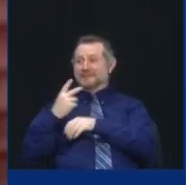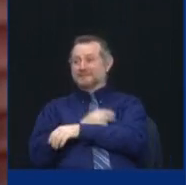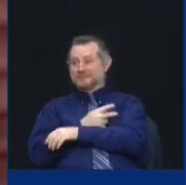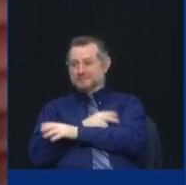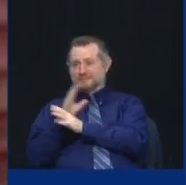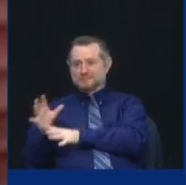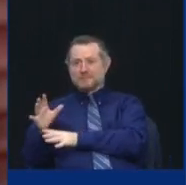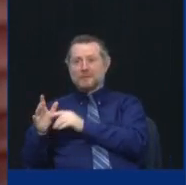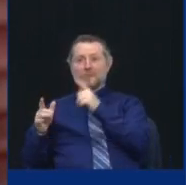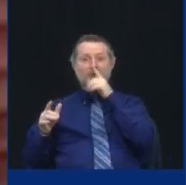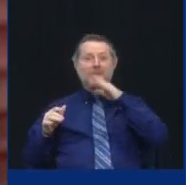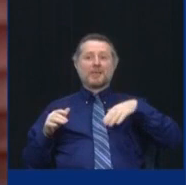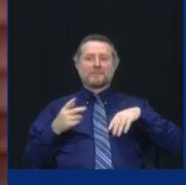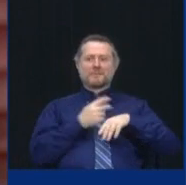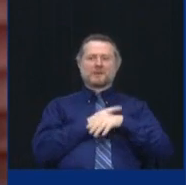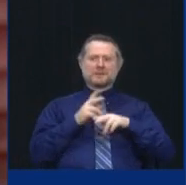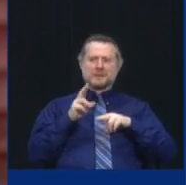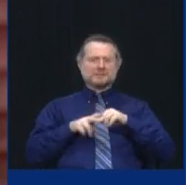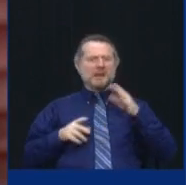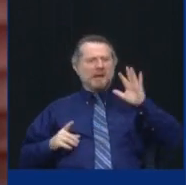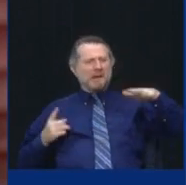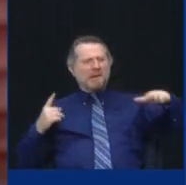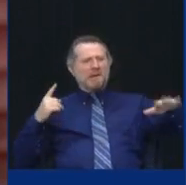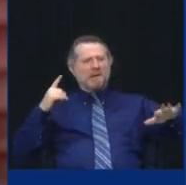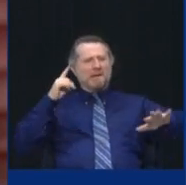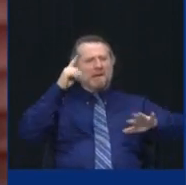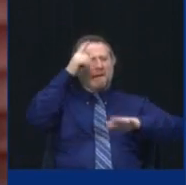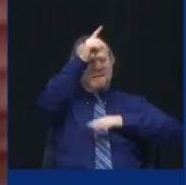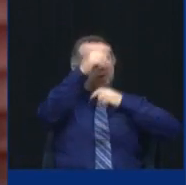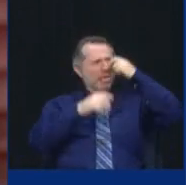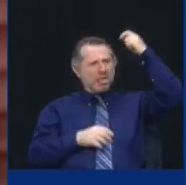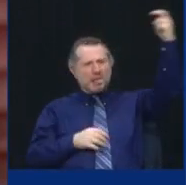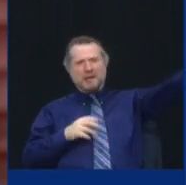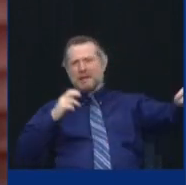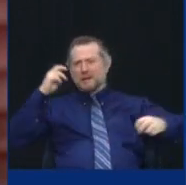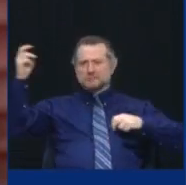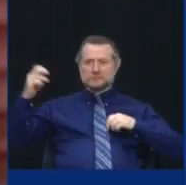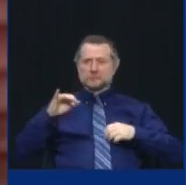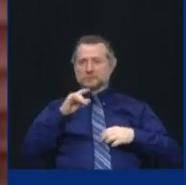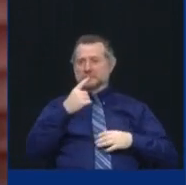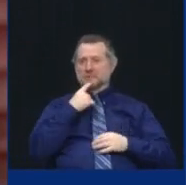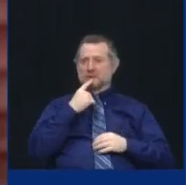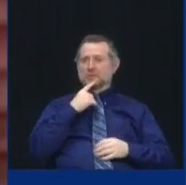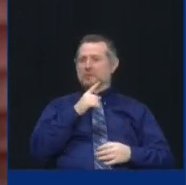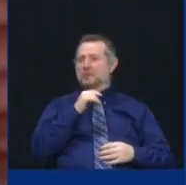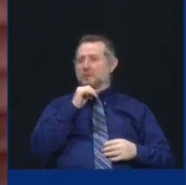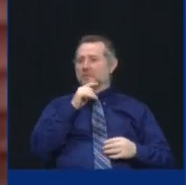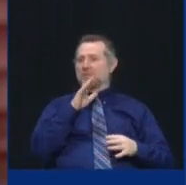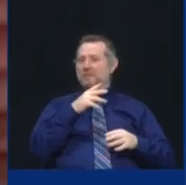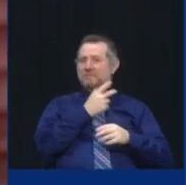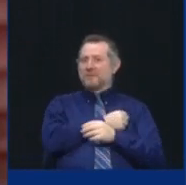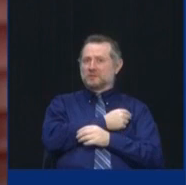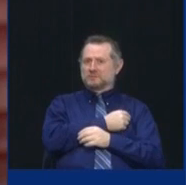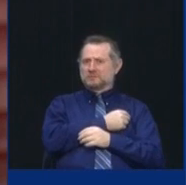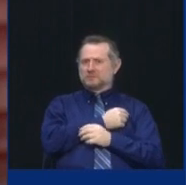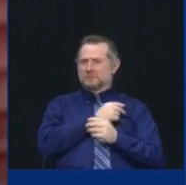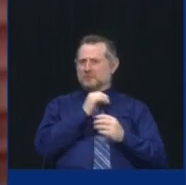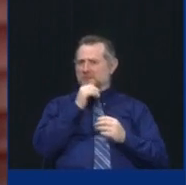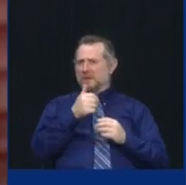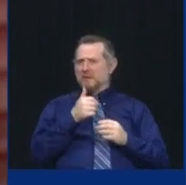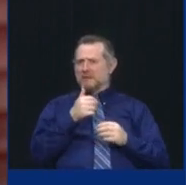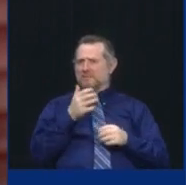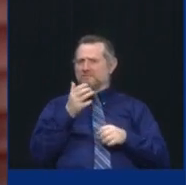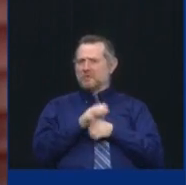And I know, Governor, you had said that the unvaccinated wouldn't be stuck in the nosebleeds. turns out that's what happened to the vaccinated at baseball